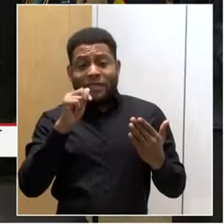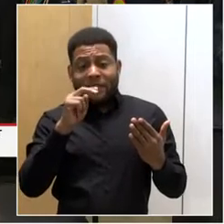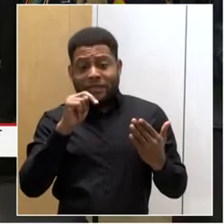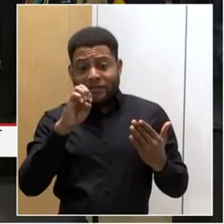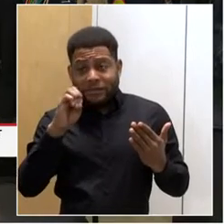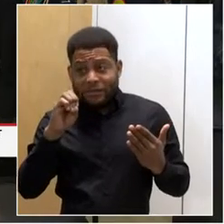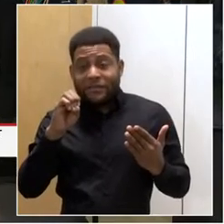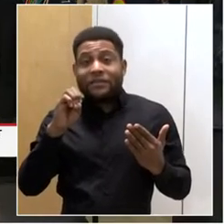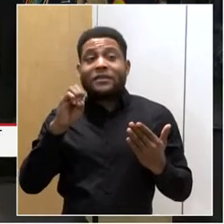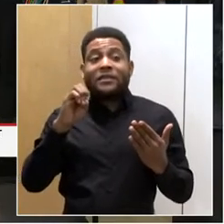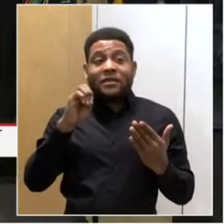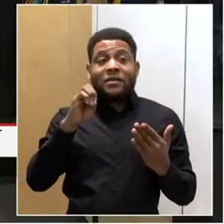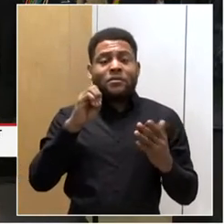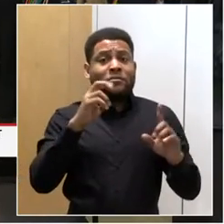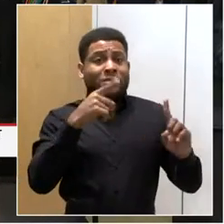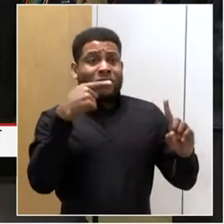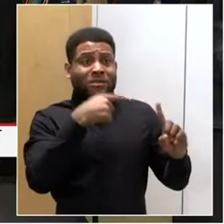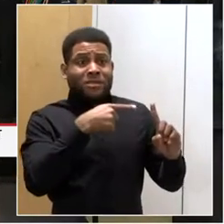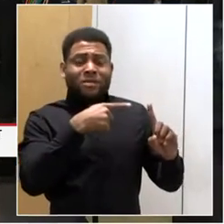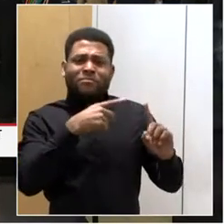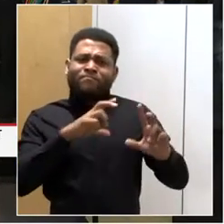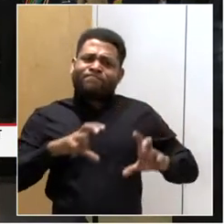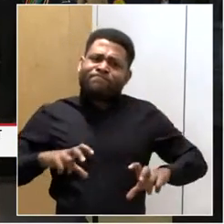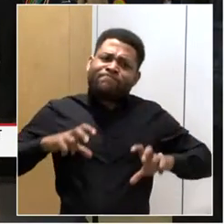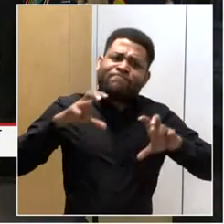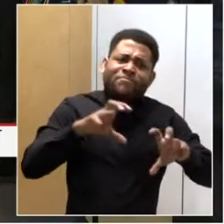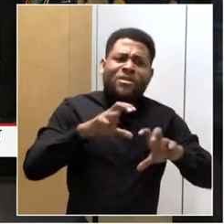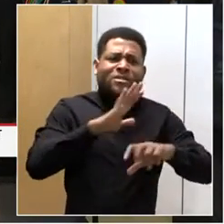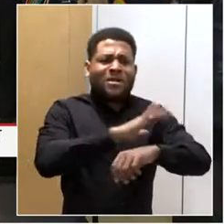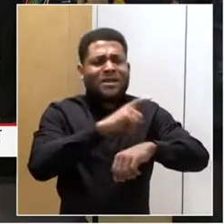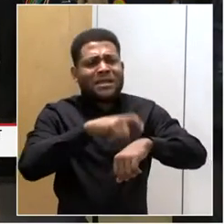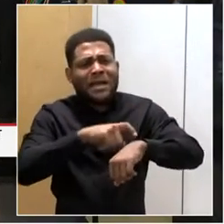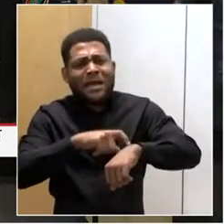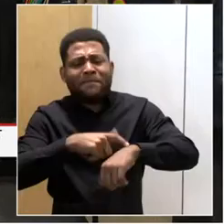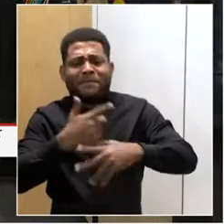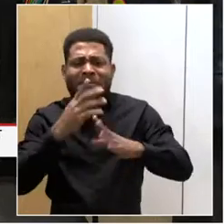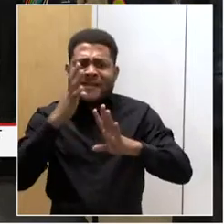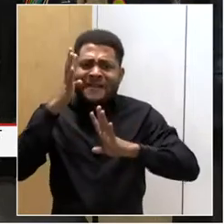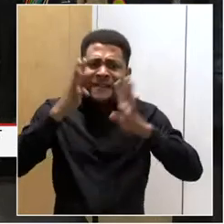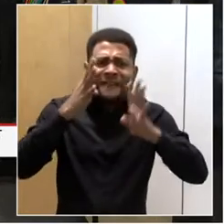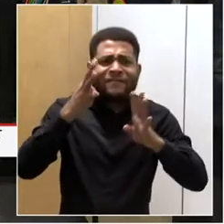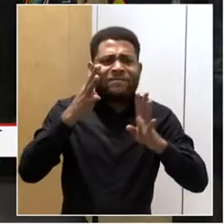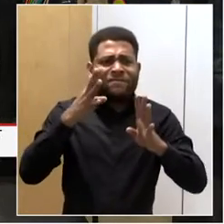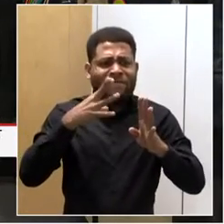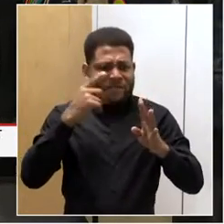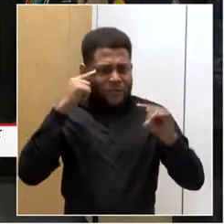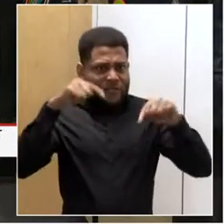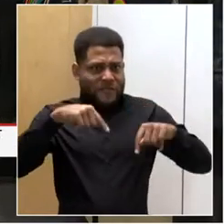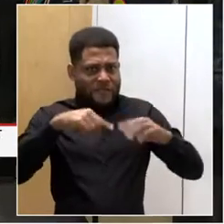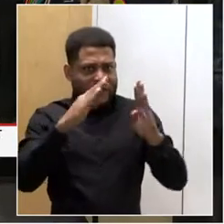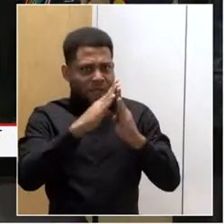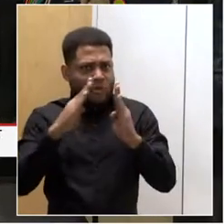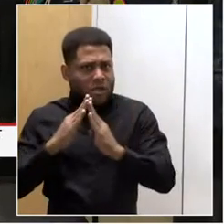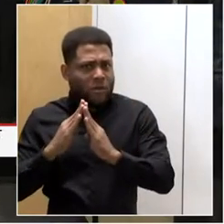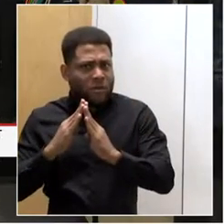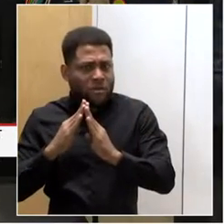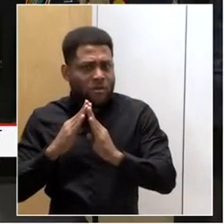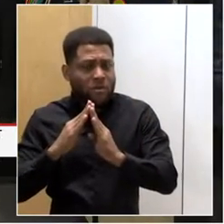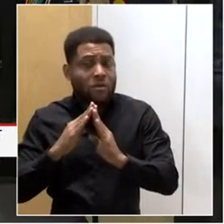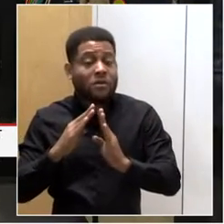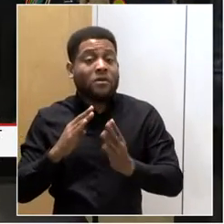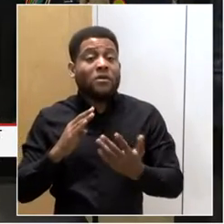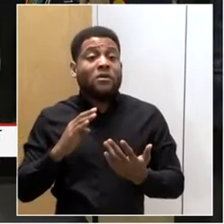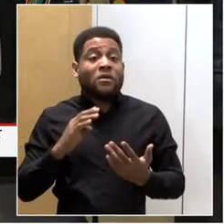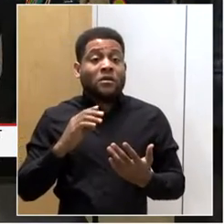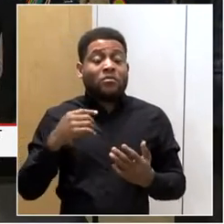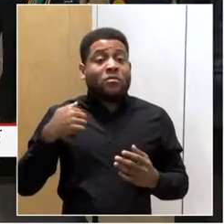time and creativity in having the Capitol Fringe in the downtown. We couldn't be happier